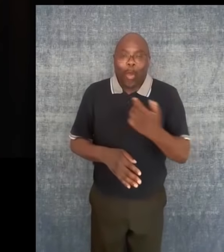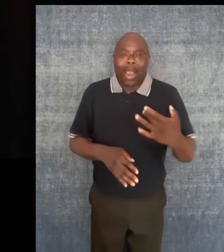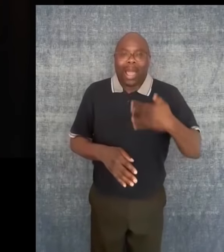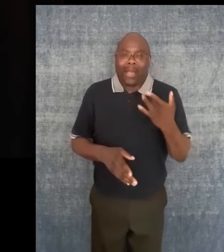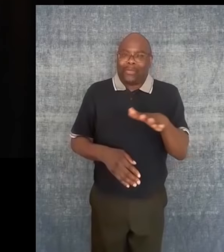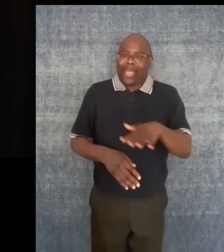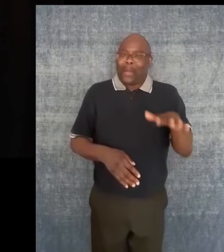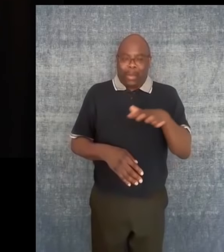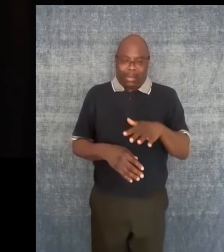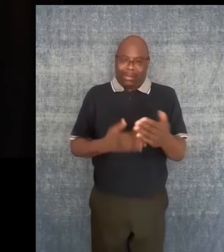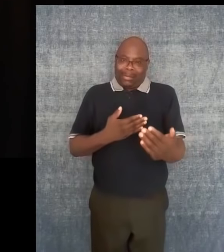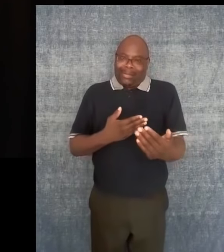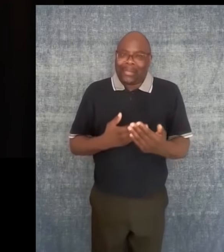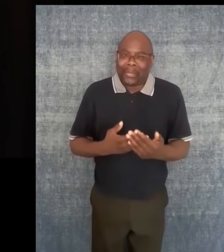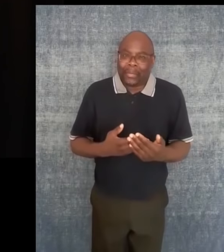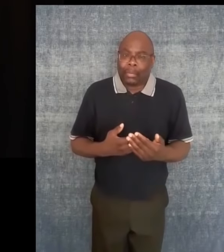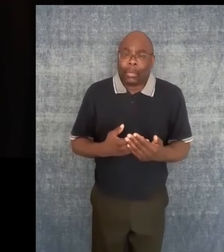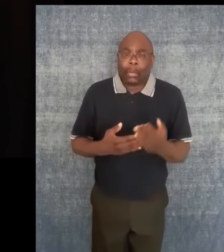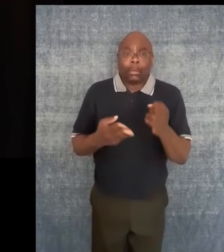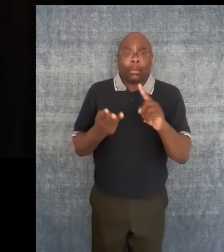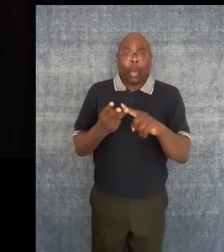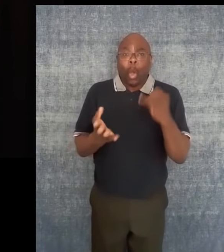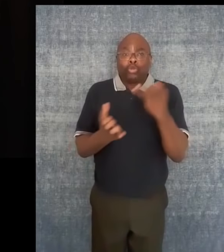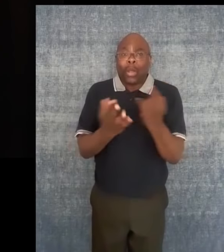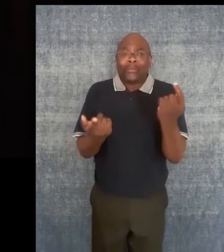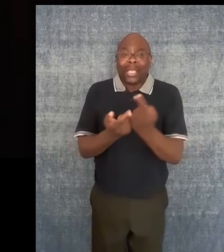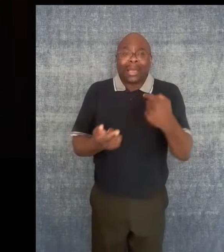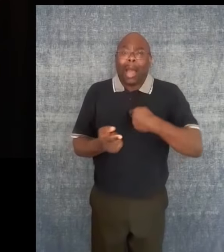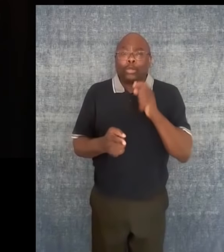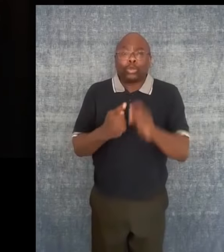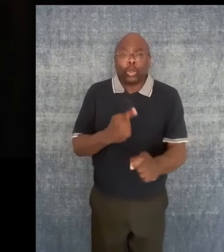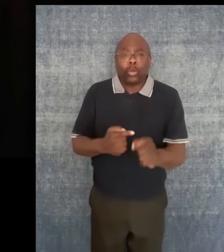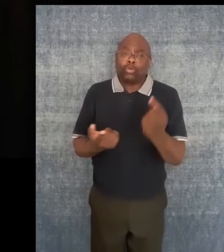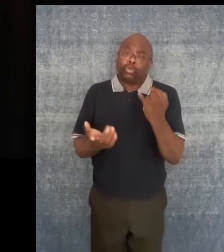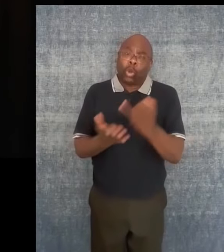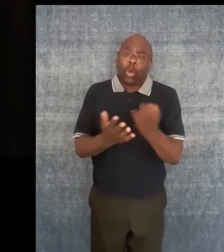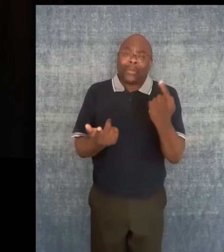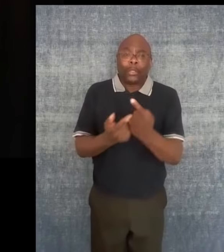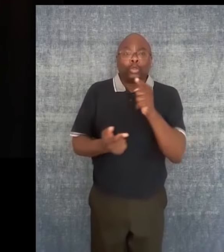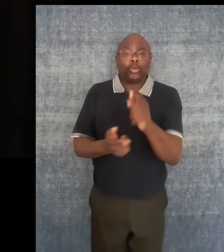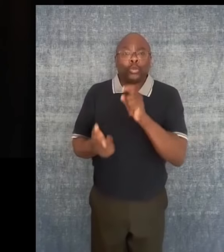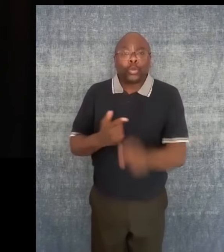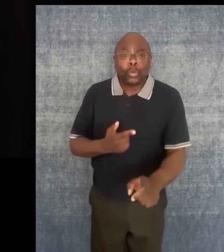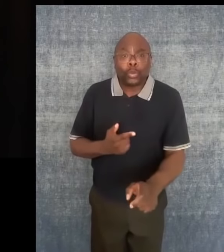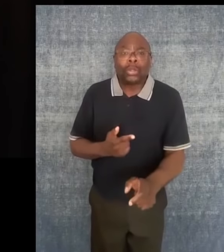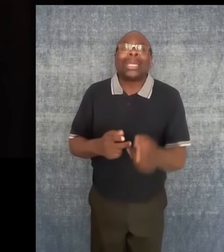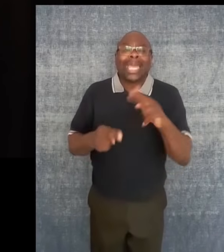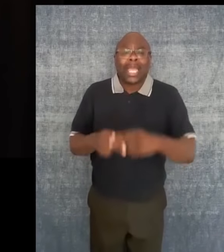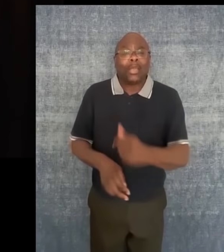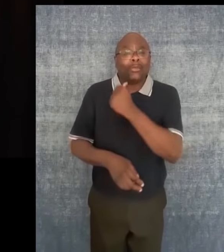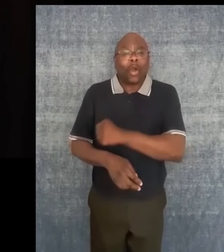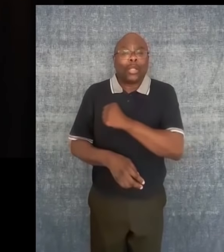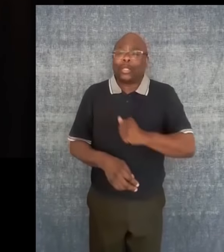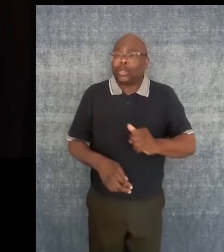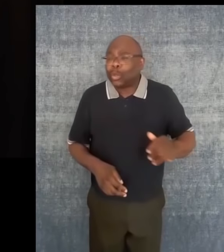our families. And what about the wrong things that I do, that you do? If we're really honest, we